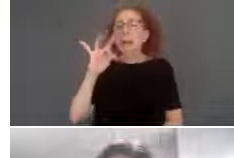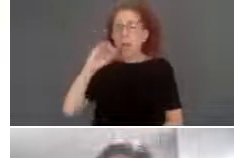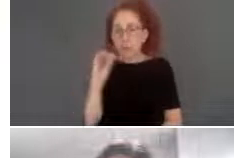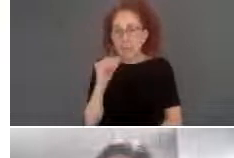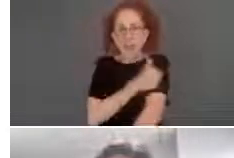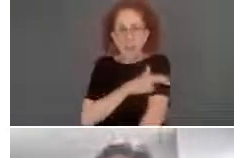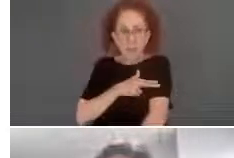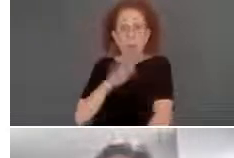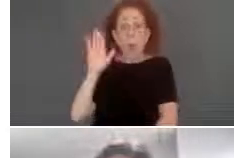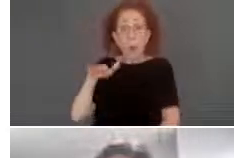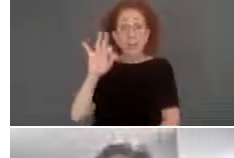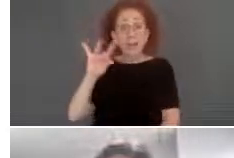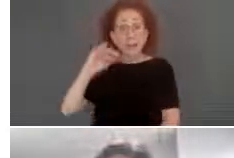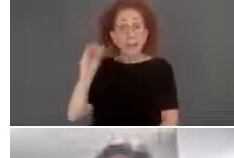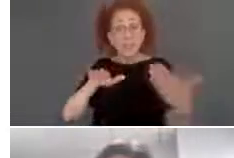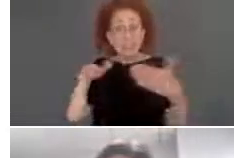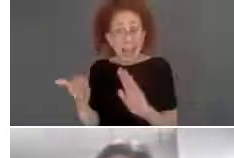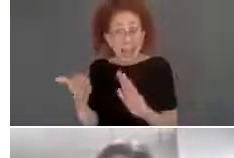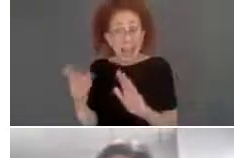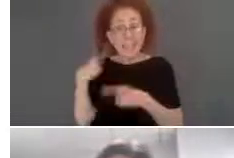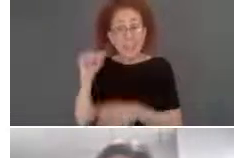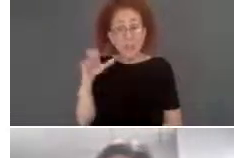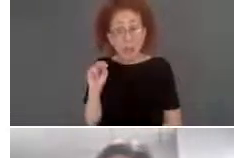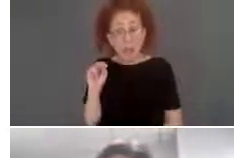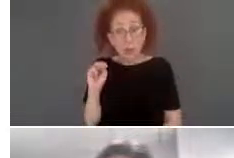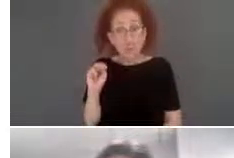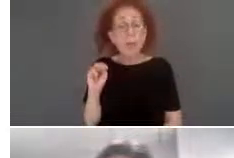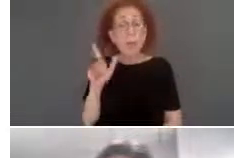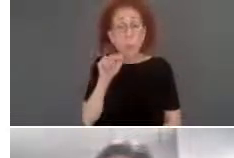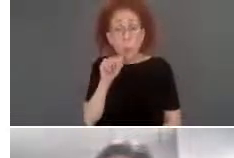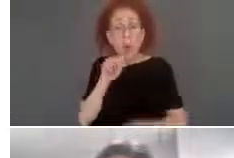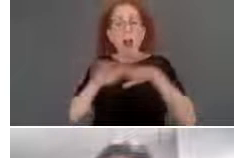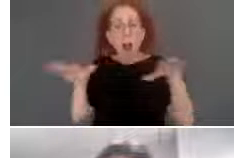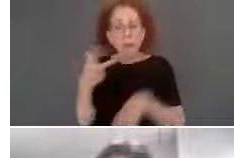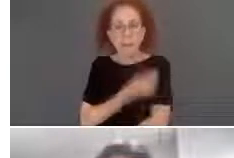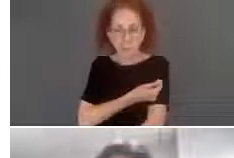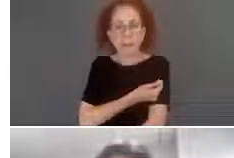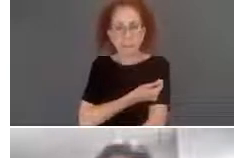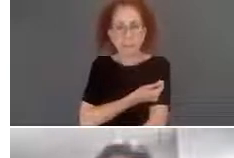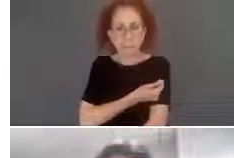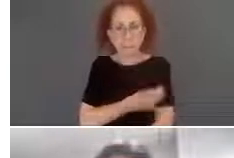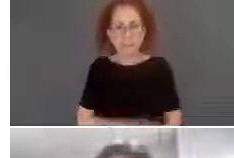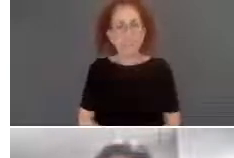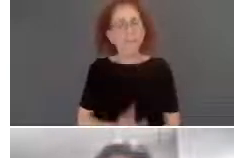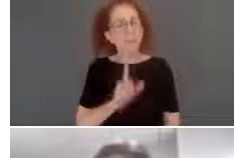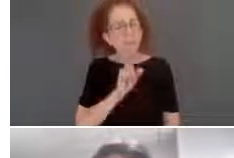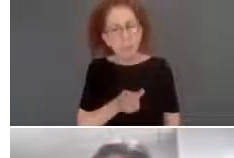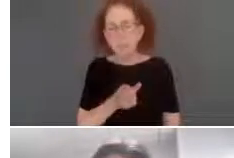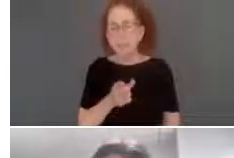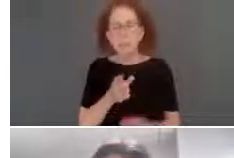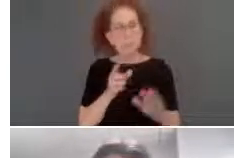over 98% of deaths since January have been in unvaccinated people. So really, we're